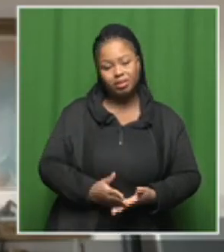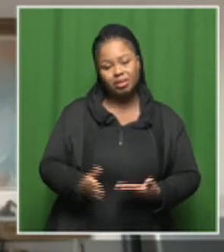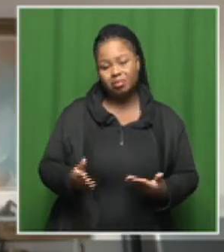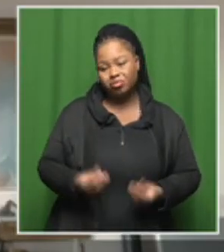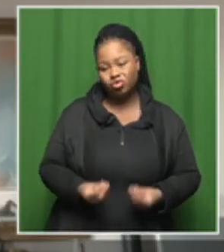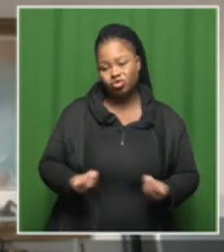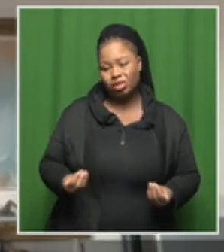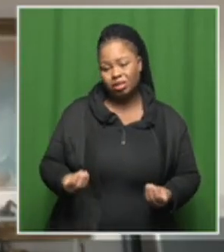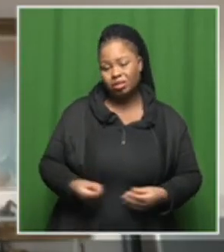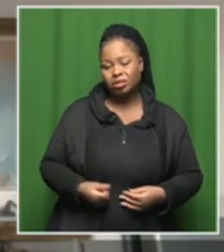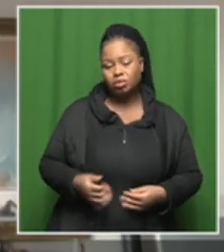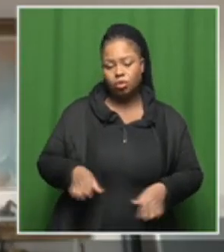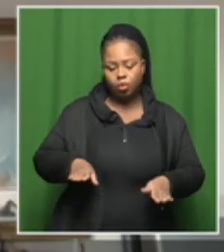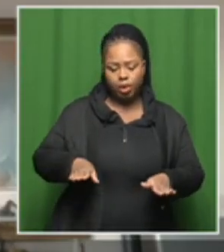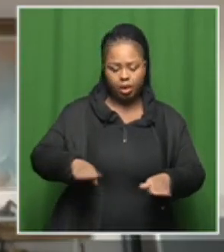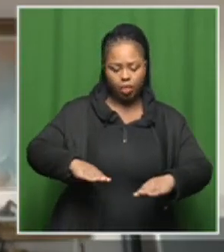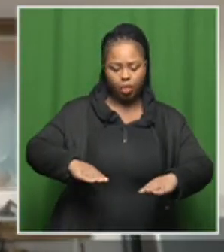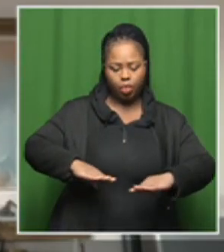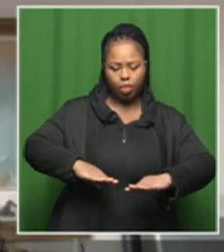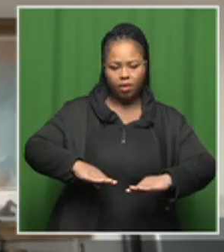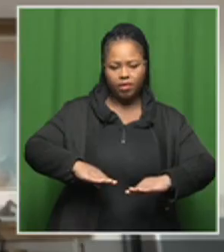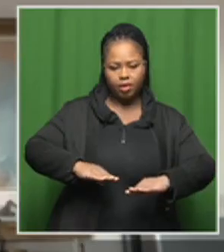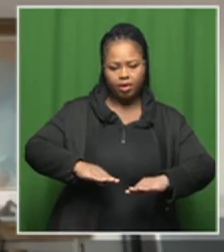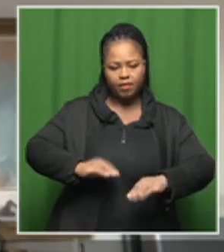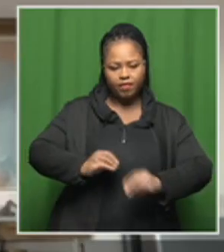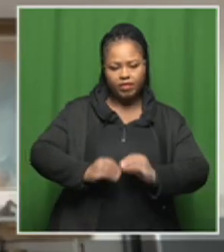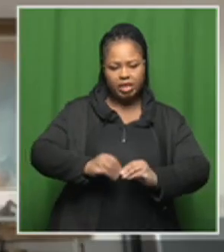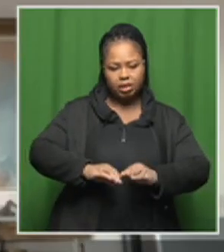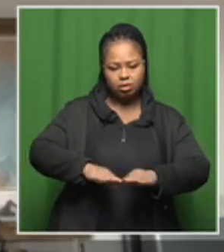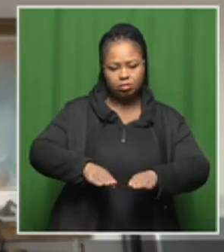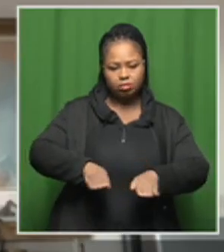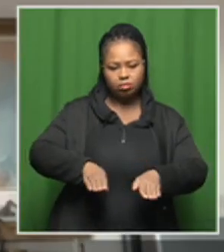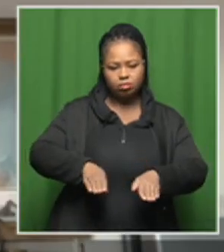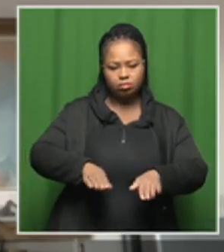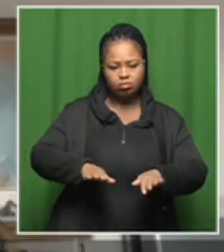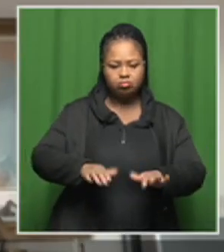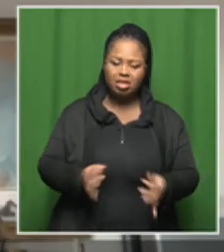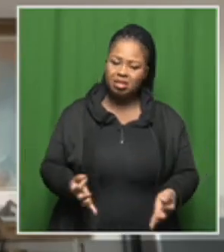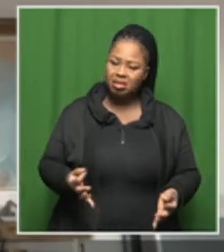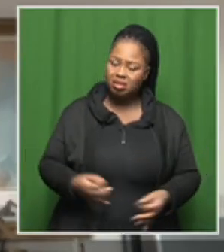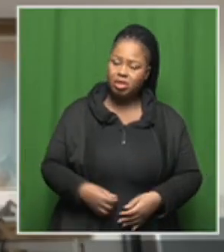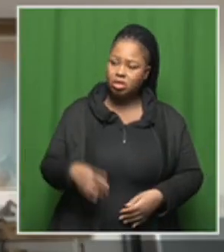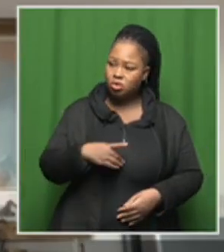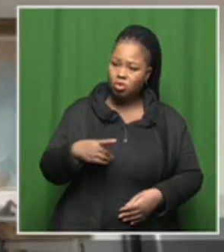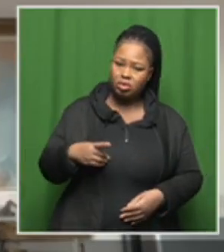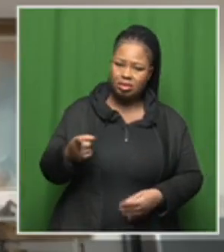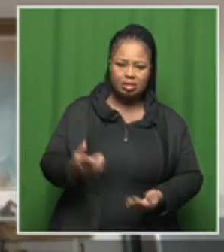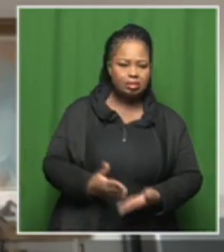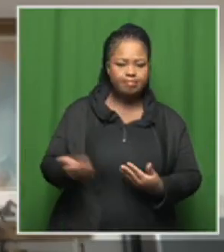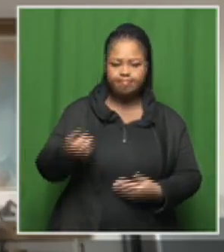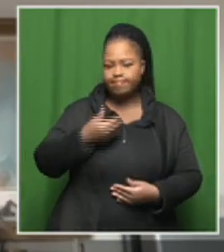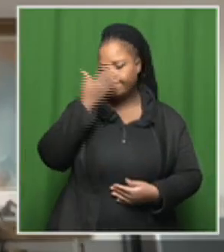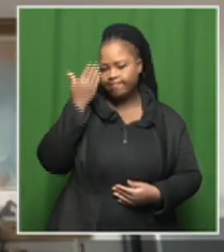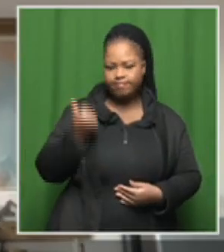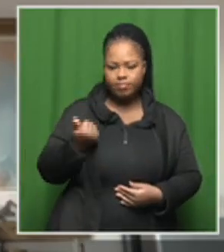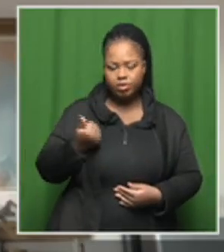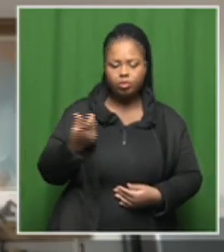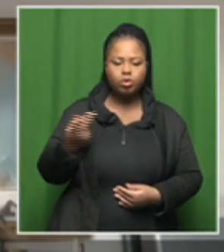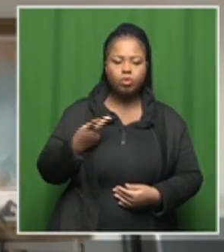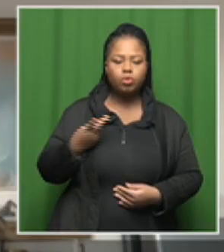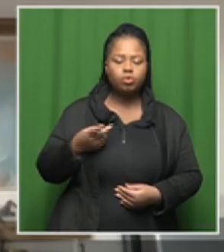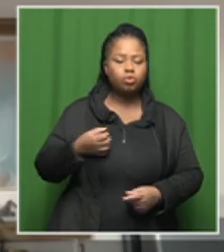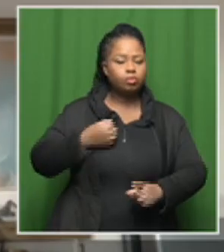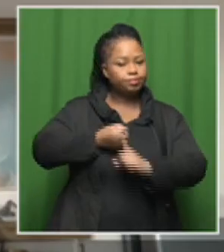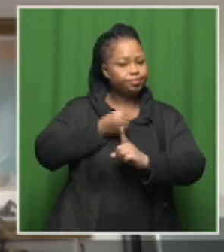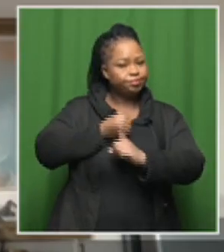about clubfoot, doctors know how to treat it, but how do the children get to the hospitals, and are they well equipped? And also advocacy. As you